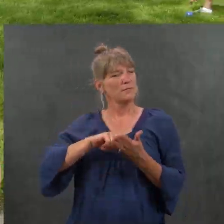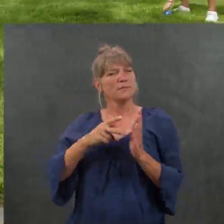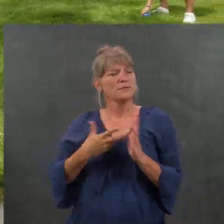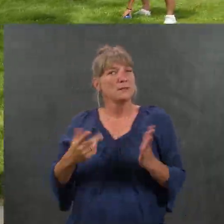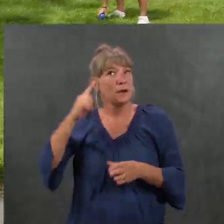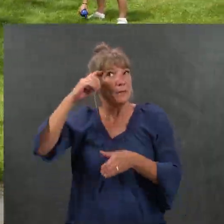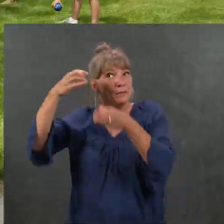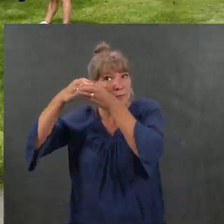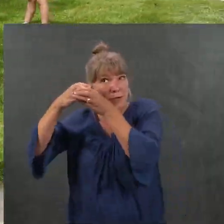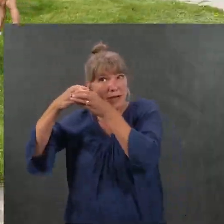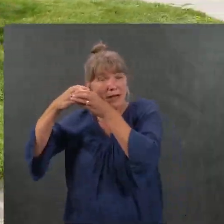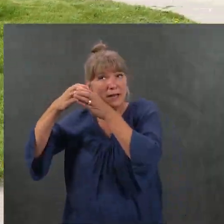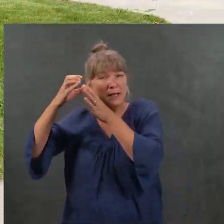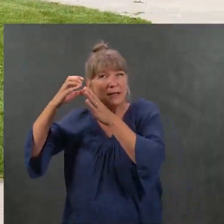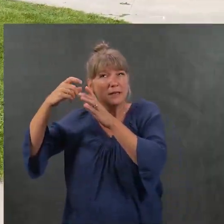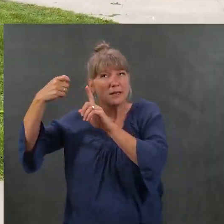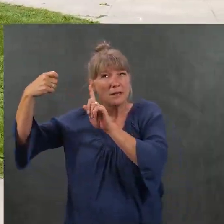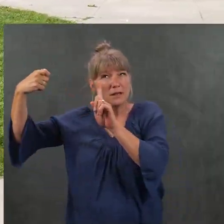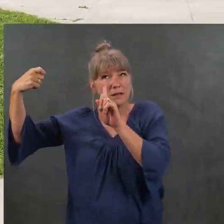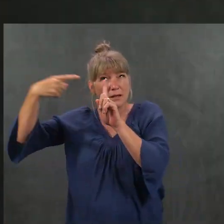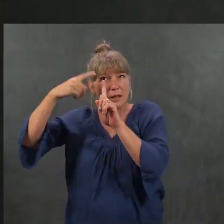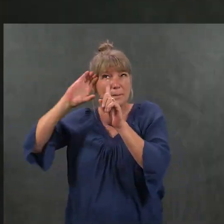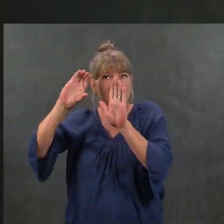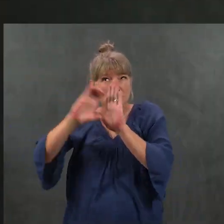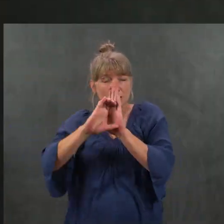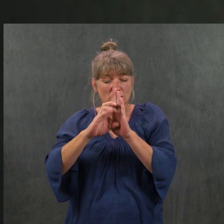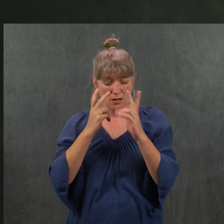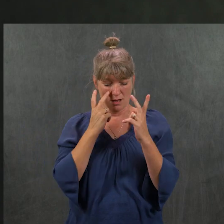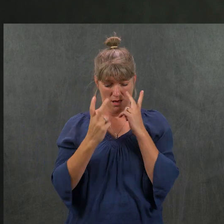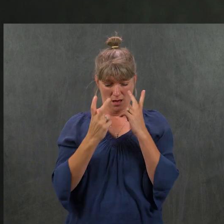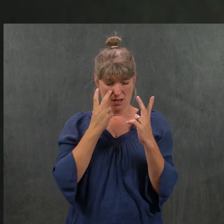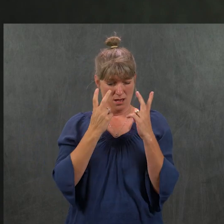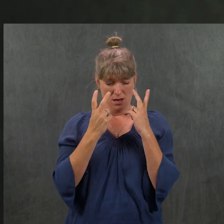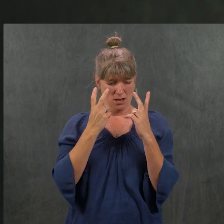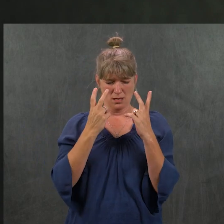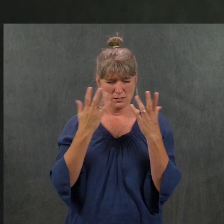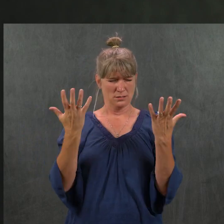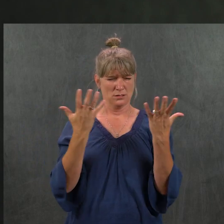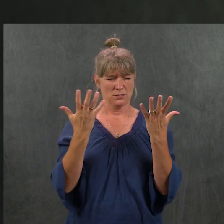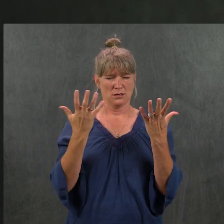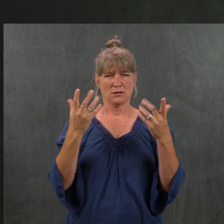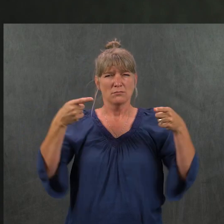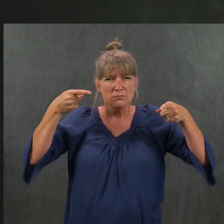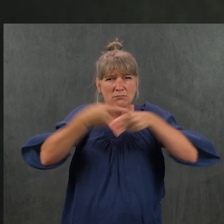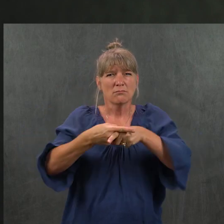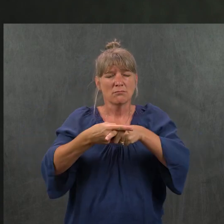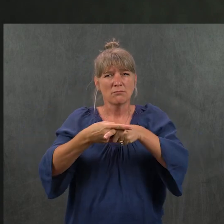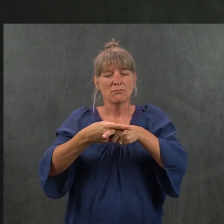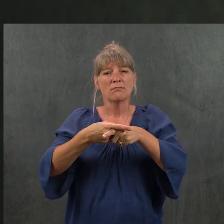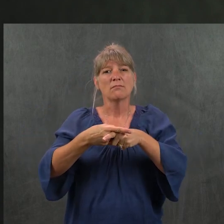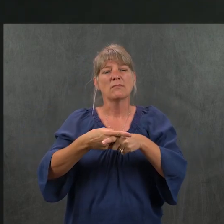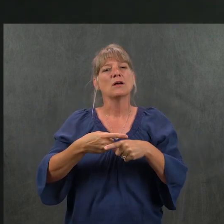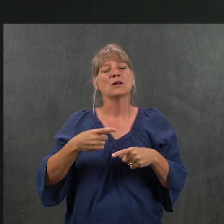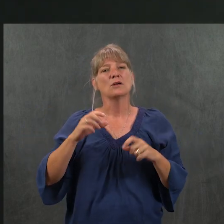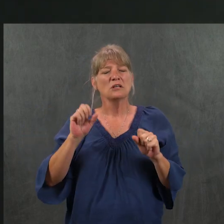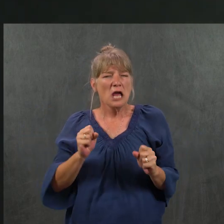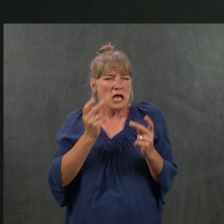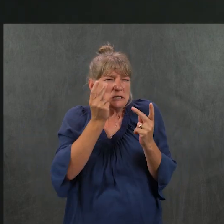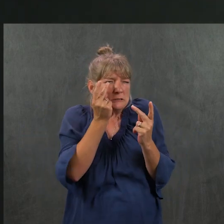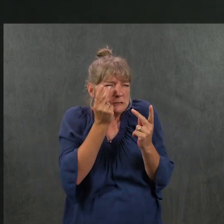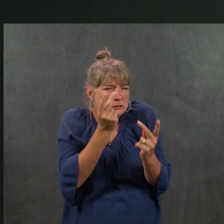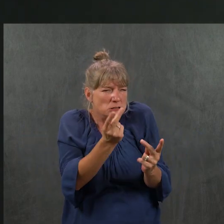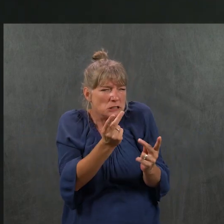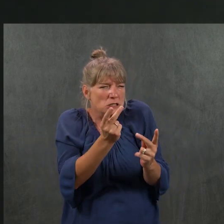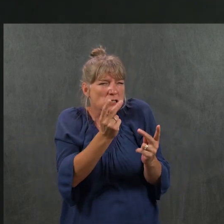to my eyes and my eyes try to perceive what's exactly being seen, it does not go through. I can